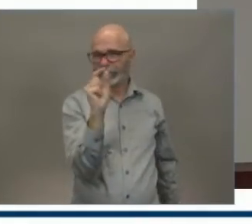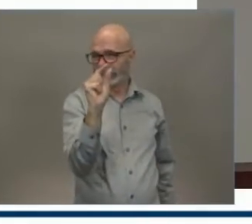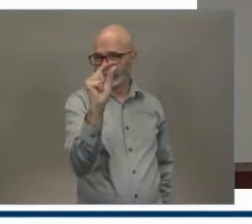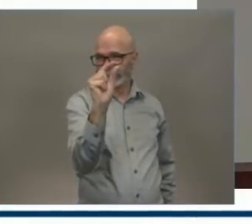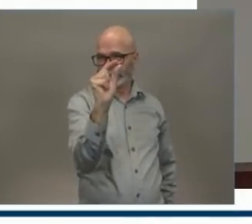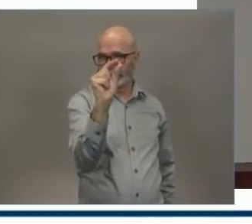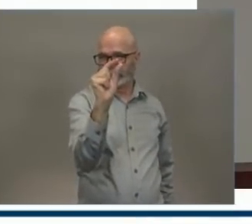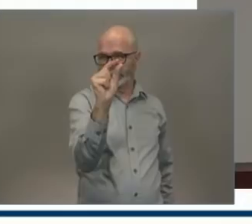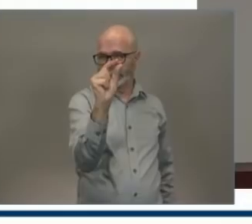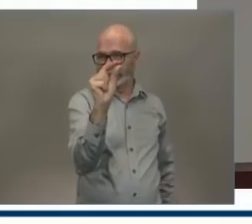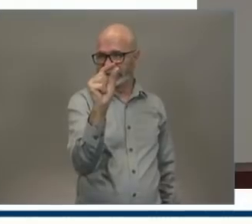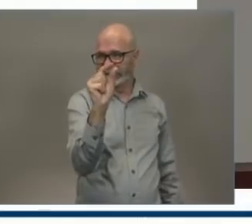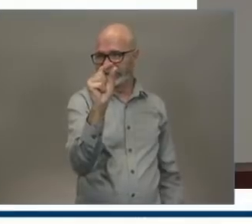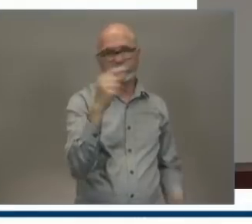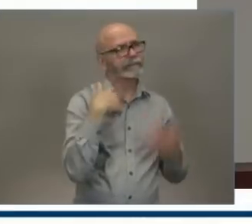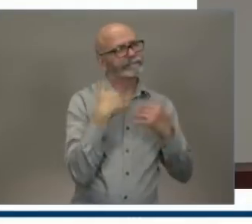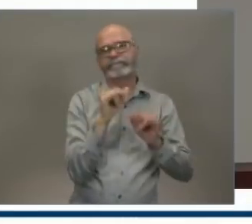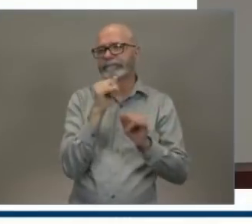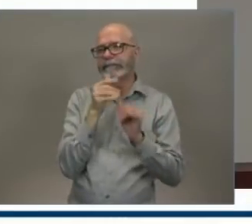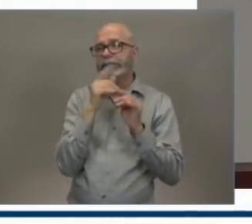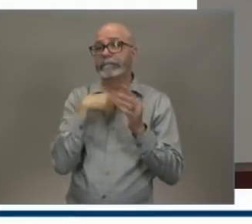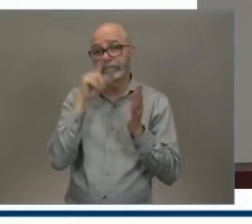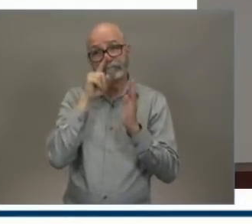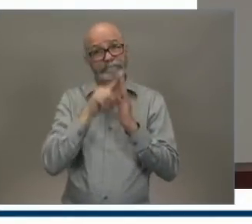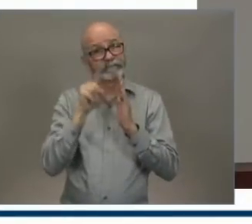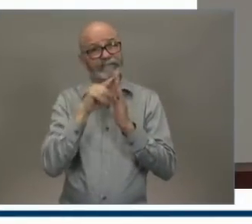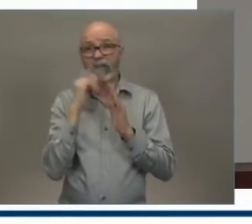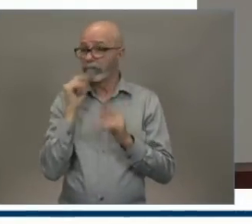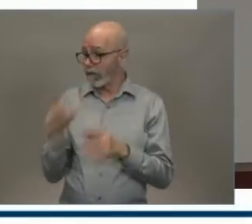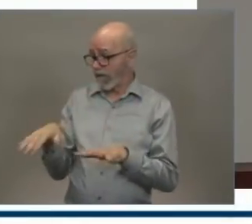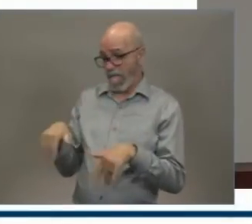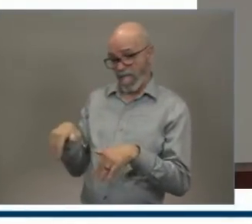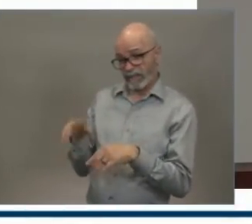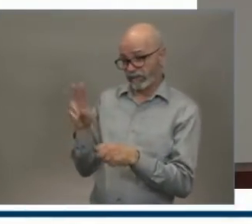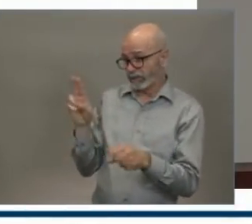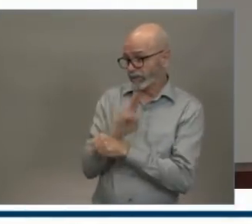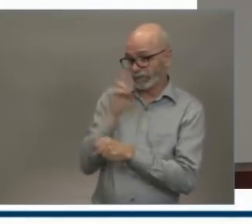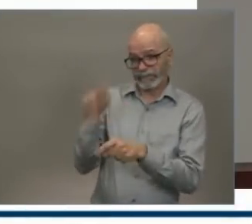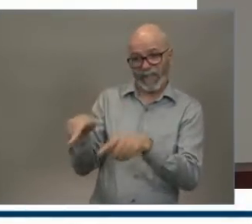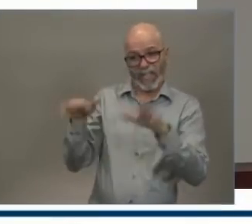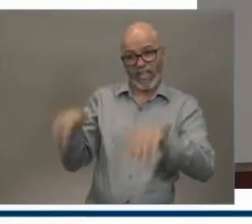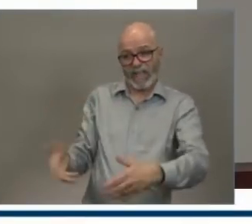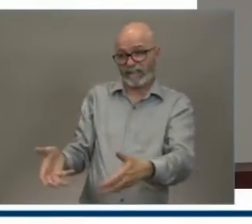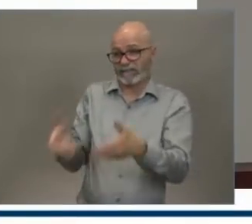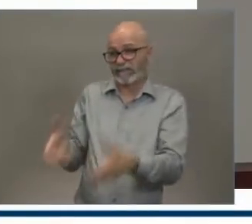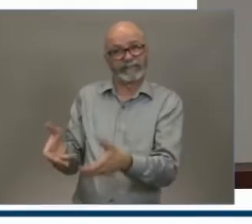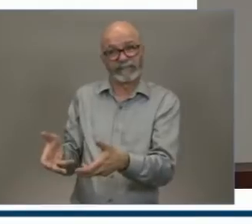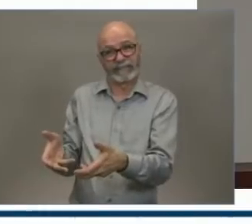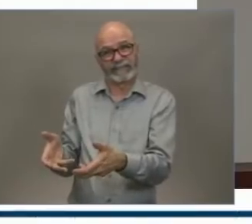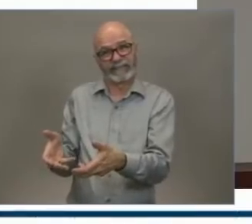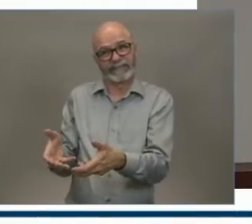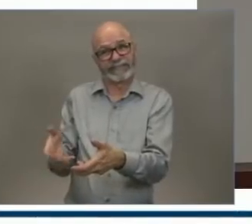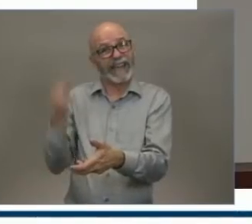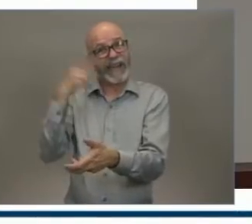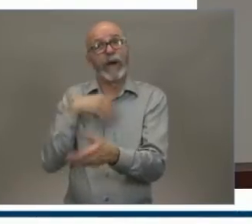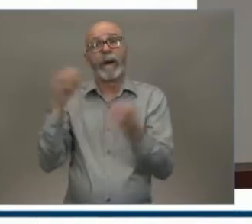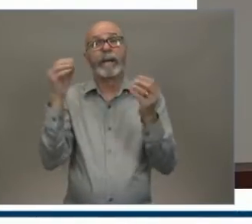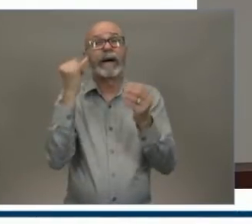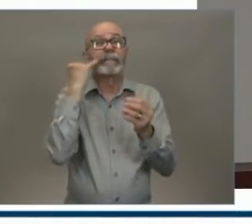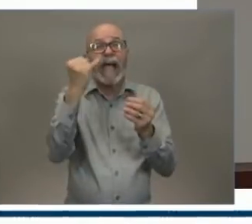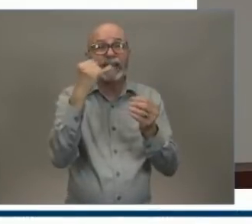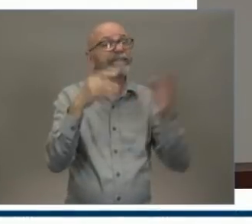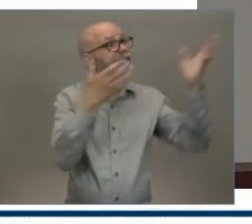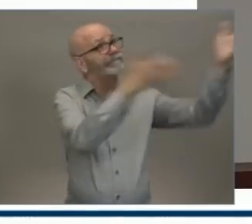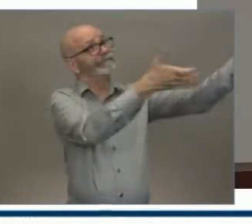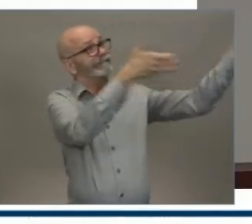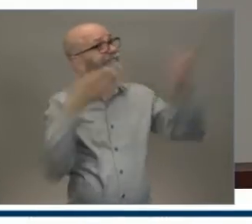of doses that are unused, and to date, out of the over 10,000 doses that have been administered,